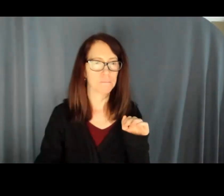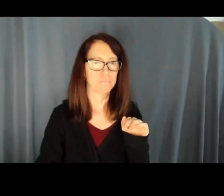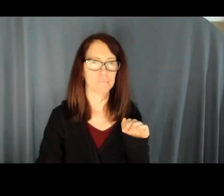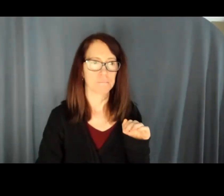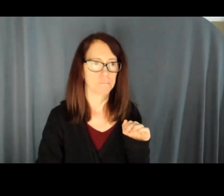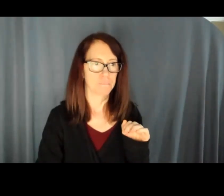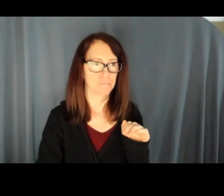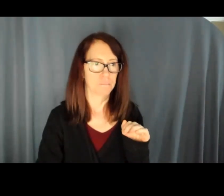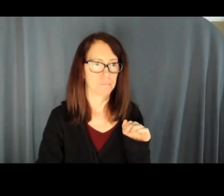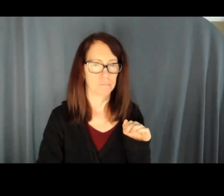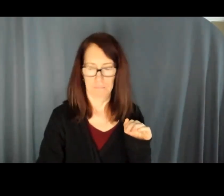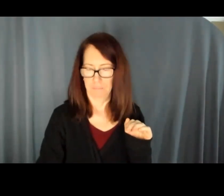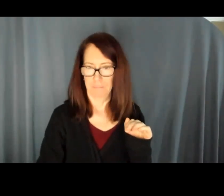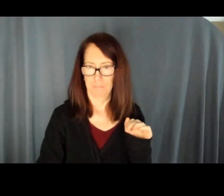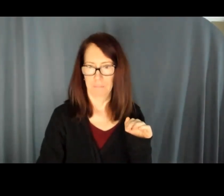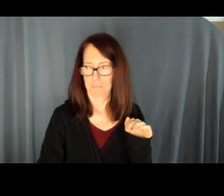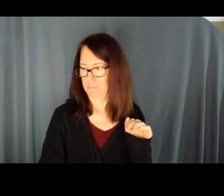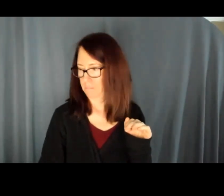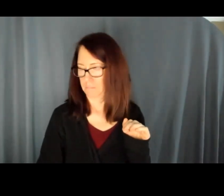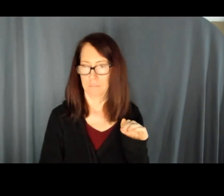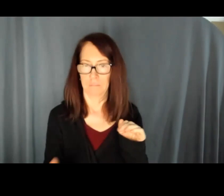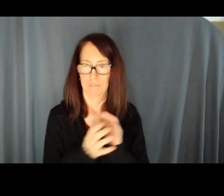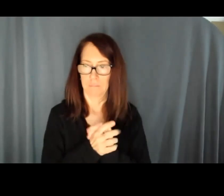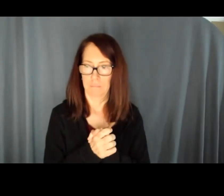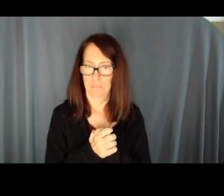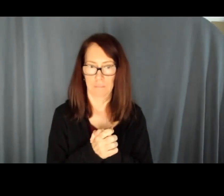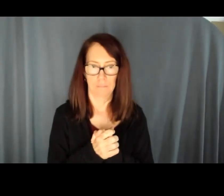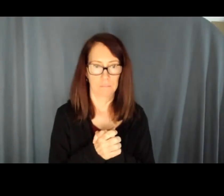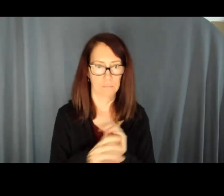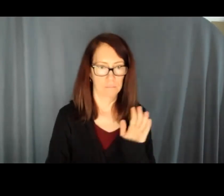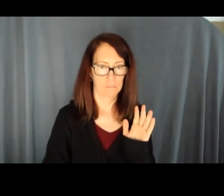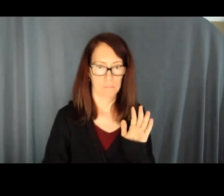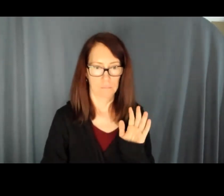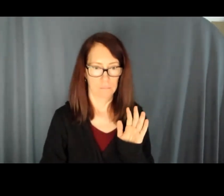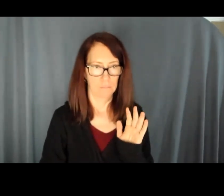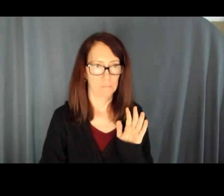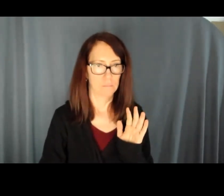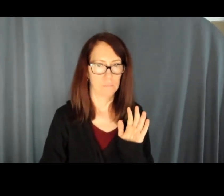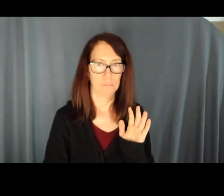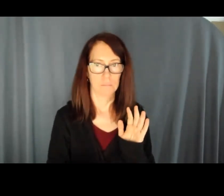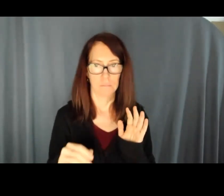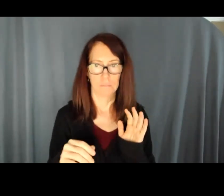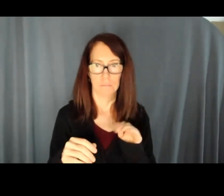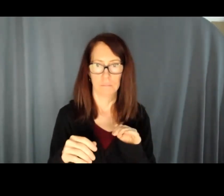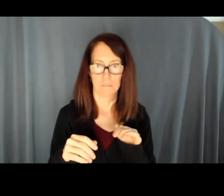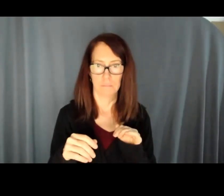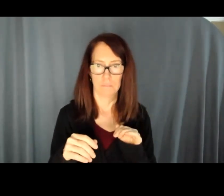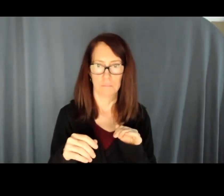Well, maybe it's implicit in what you already listed, but I think that in addition